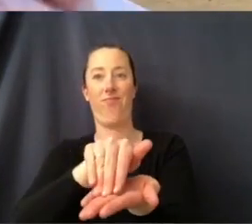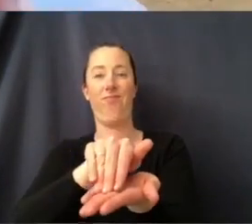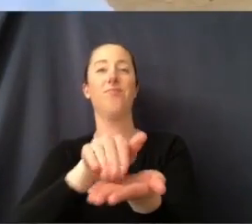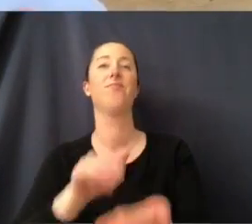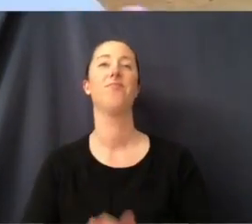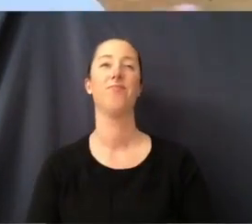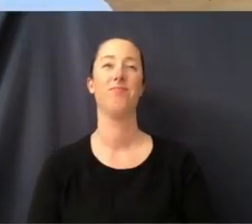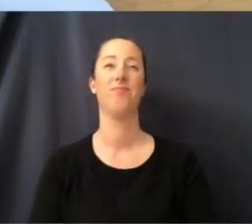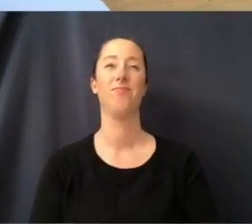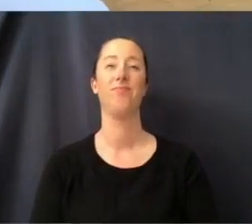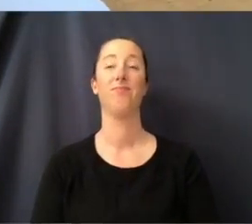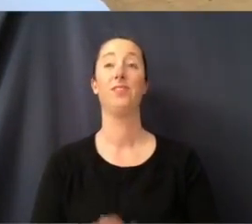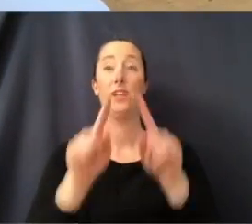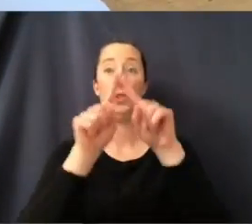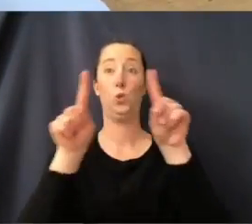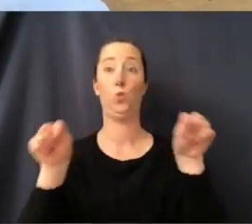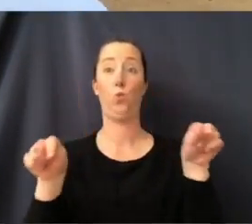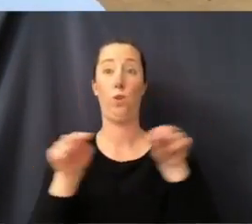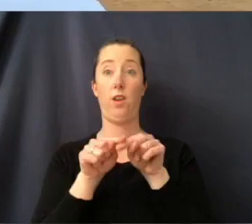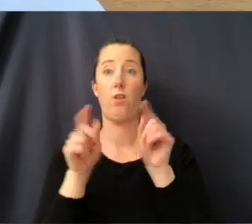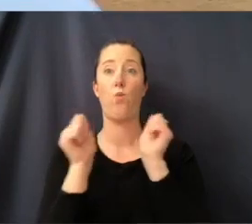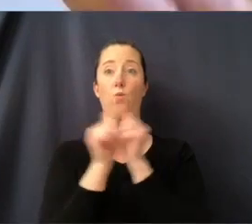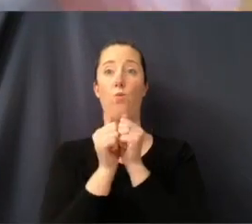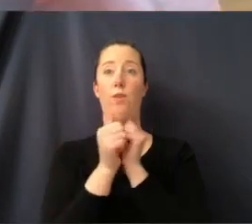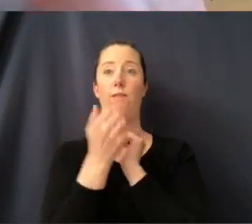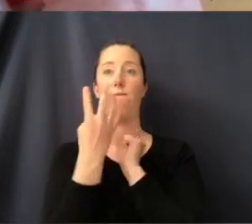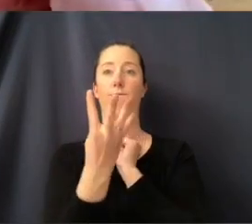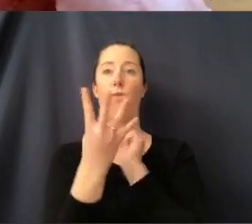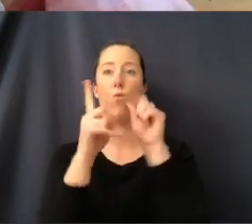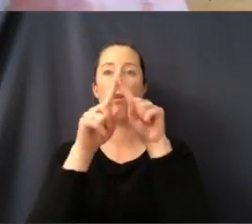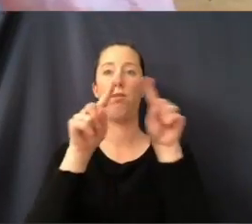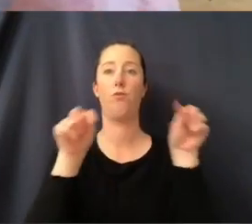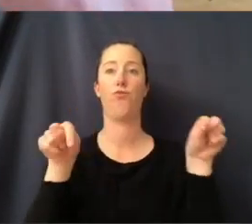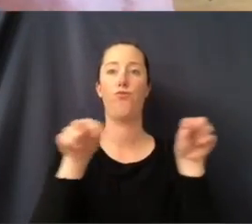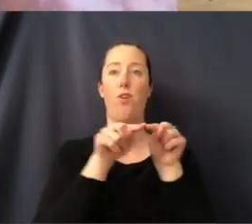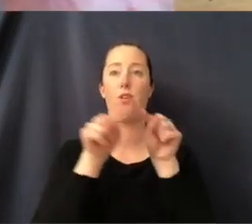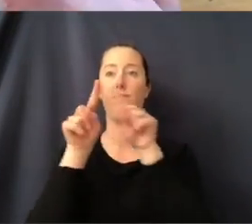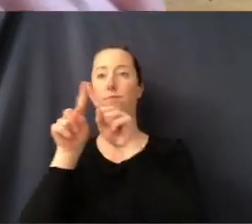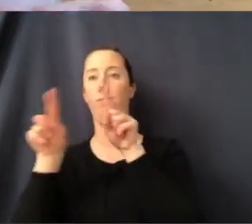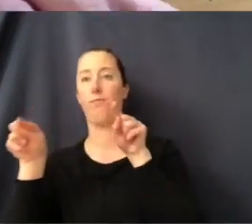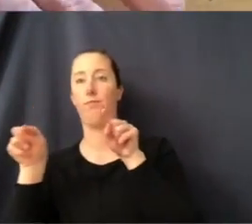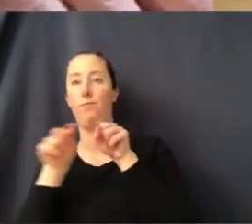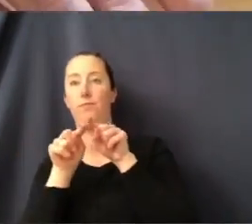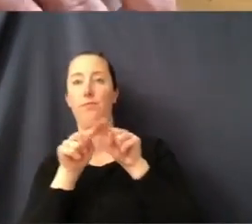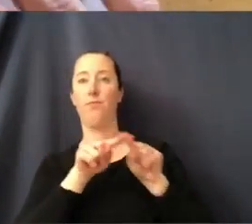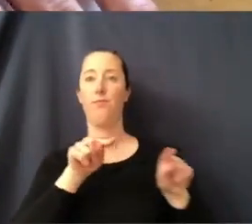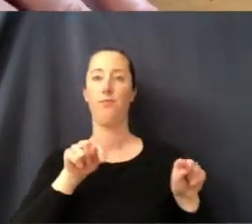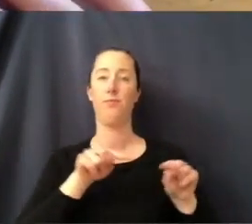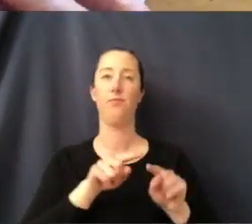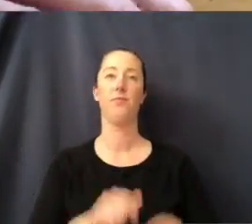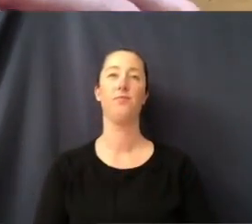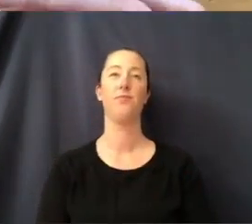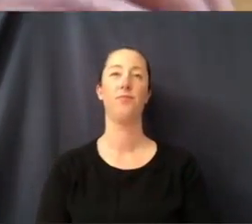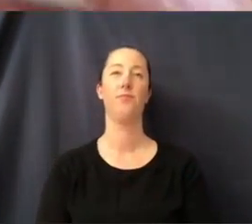So when I'm done, I'm going to have my square, and it's going to make 4 triangles inside of it when I unfold